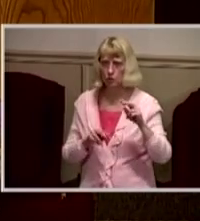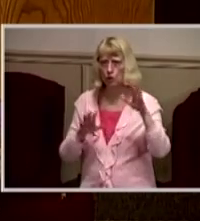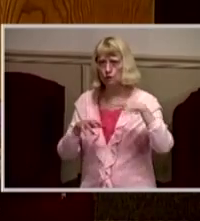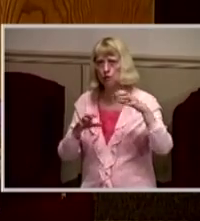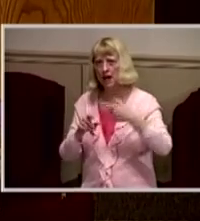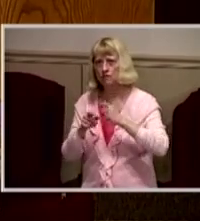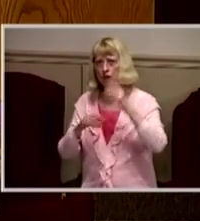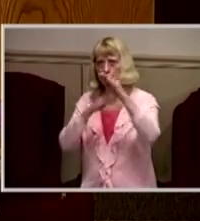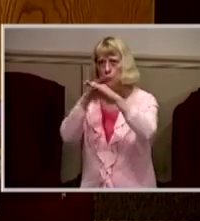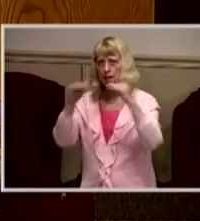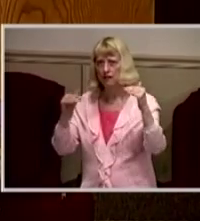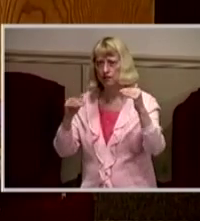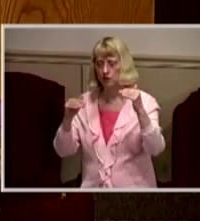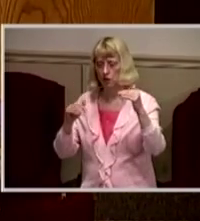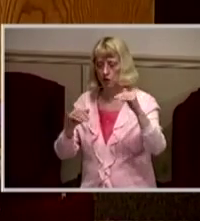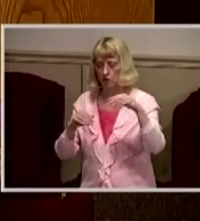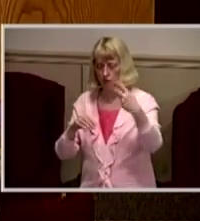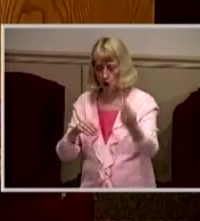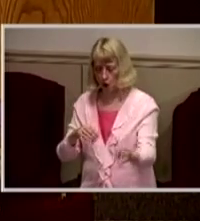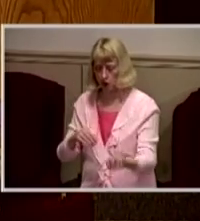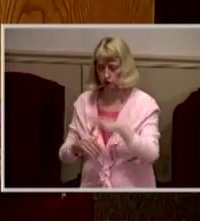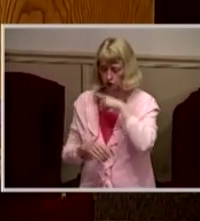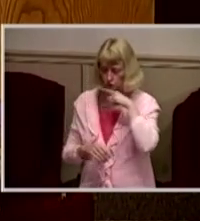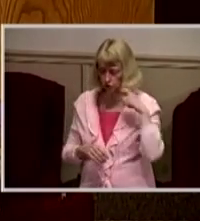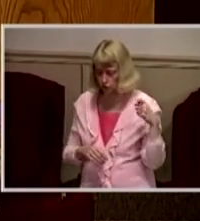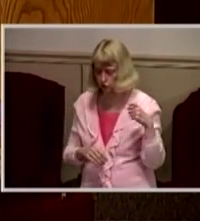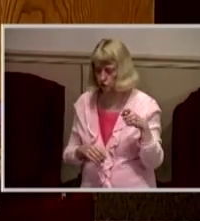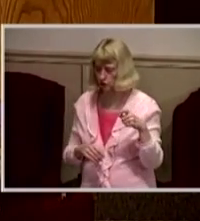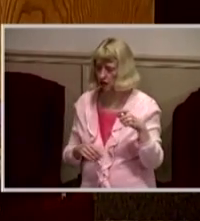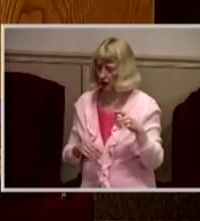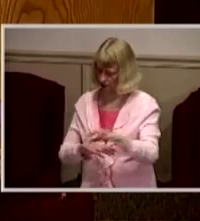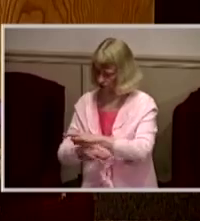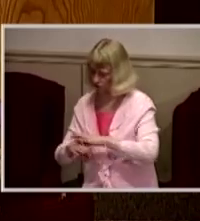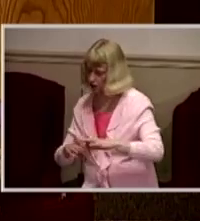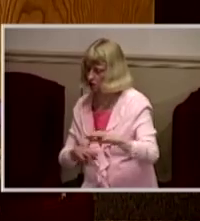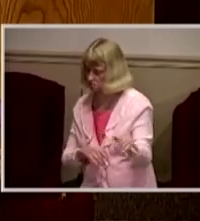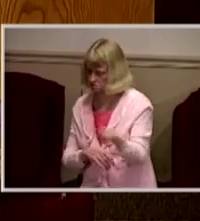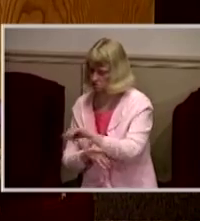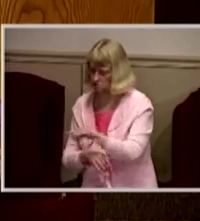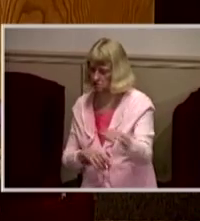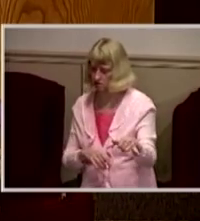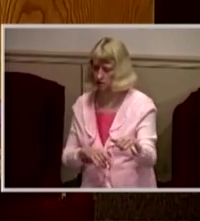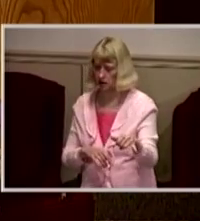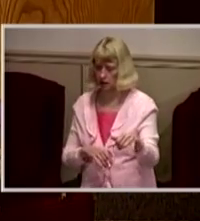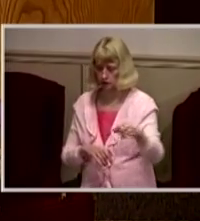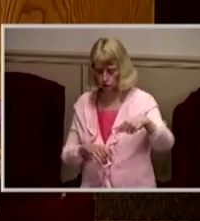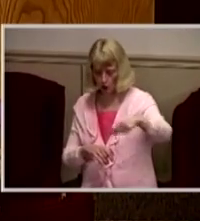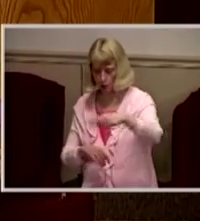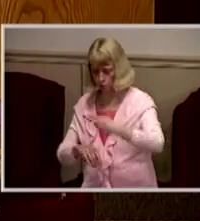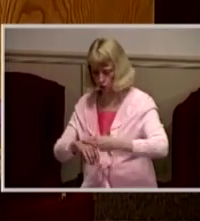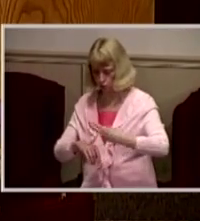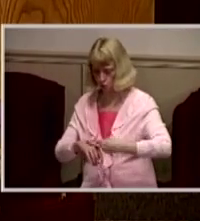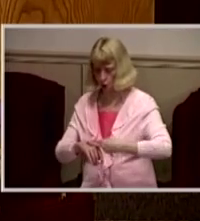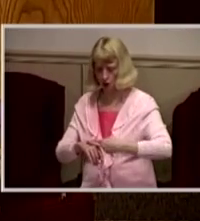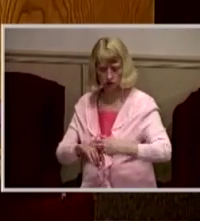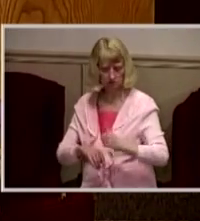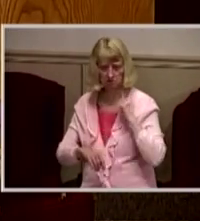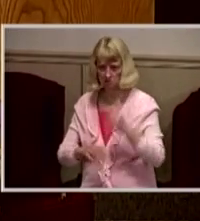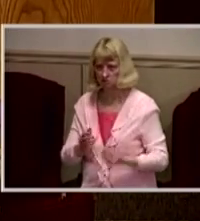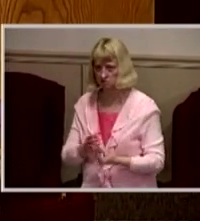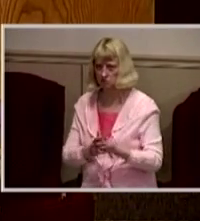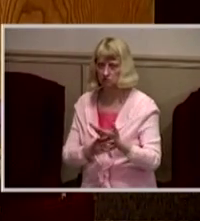heaven. It falls on the desert as well as on the fertile field. It drops on the rock that will refuse its